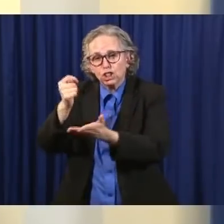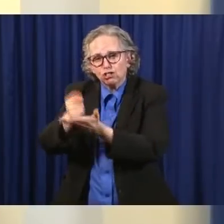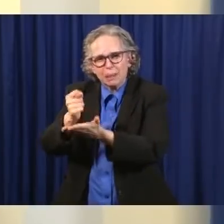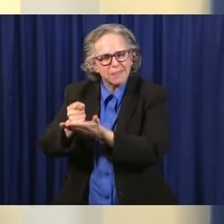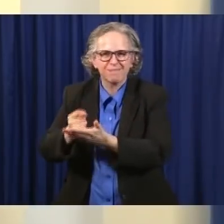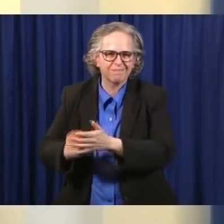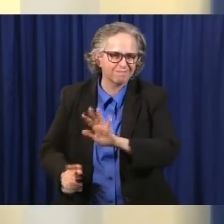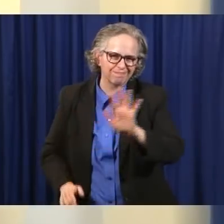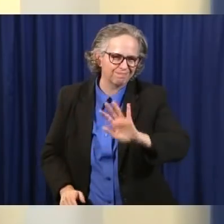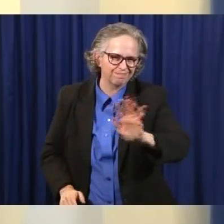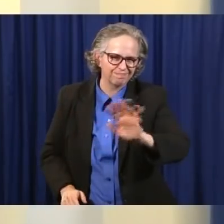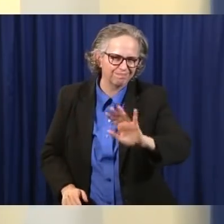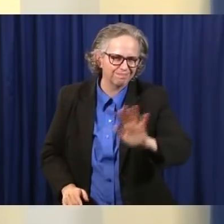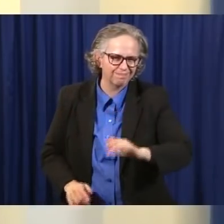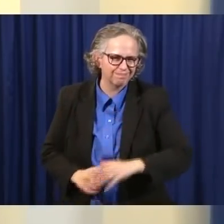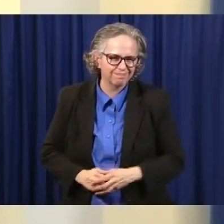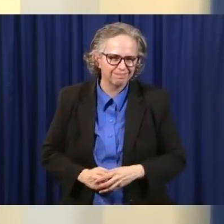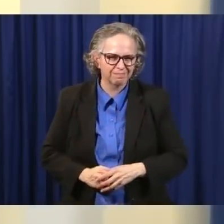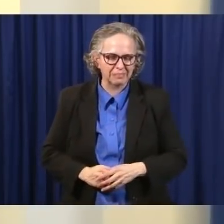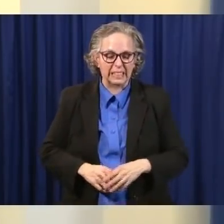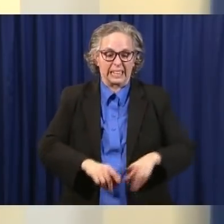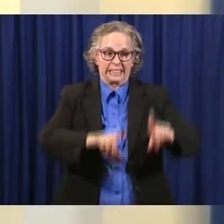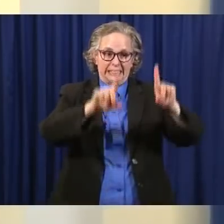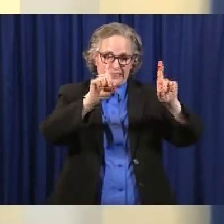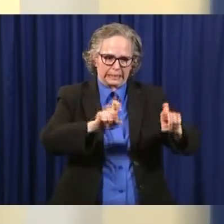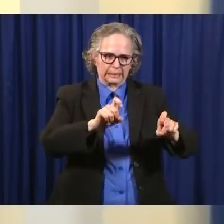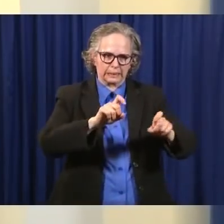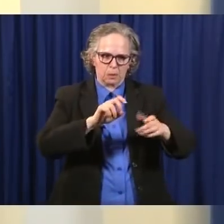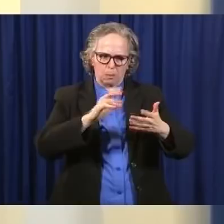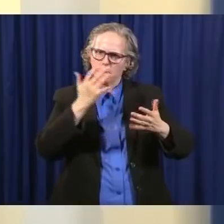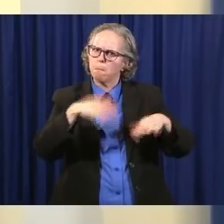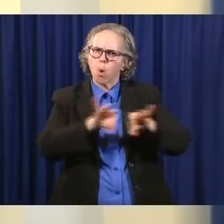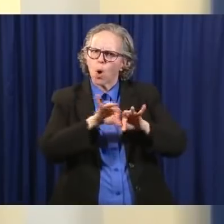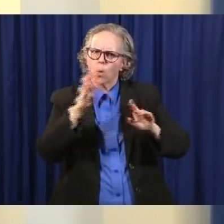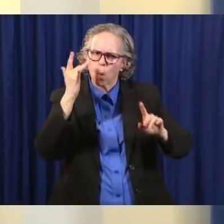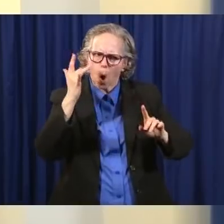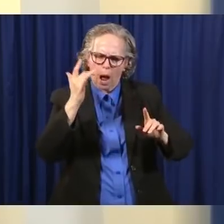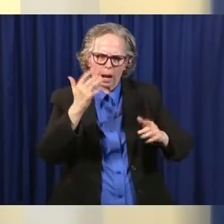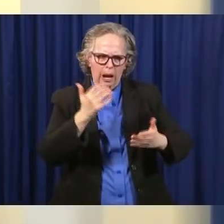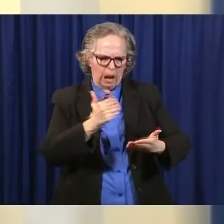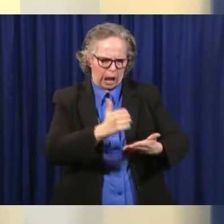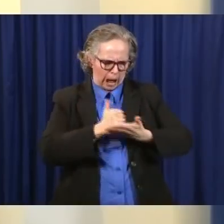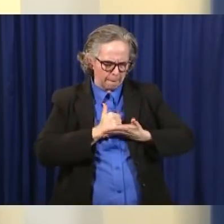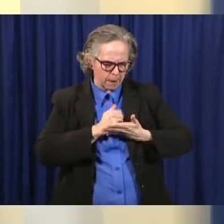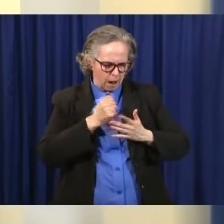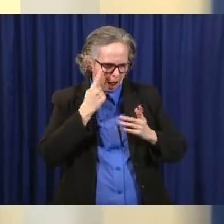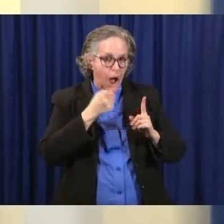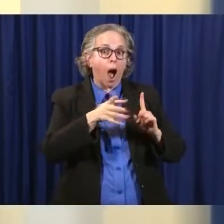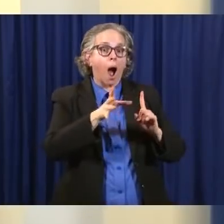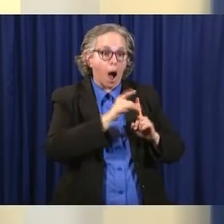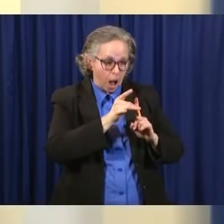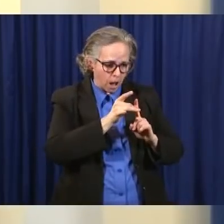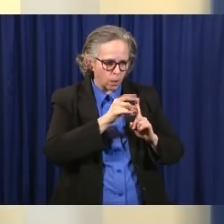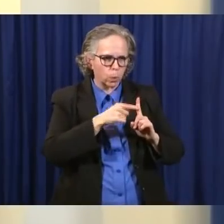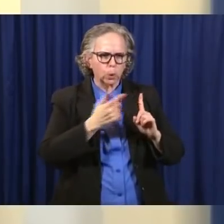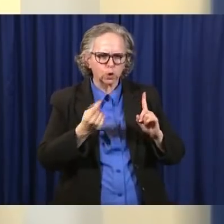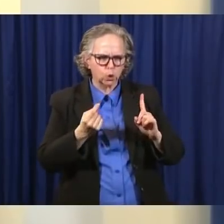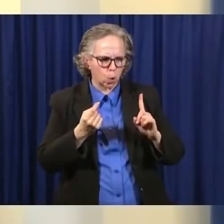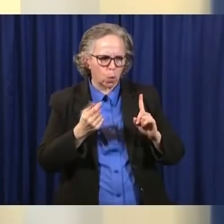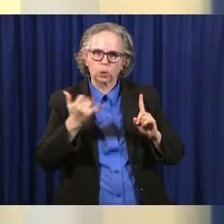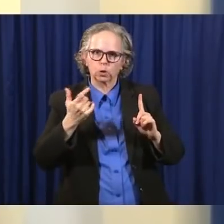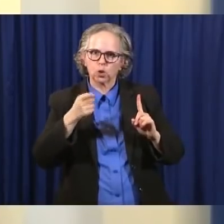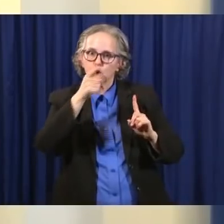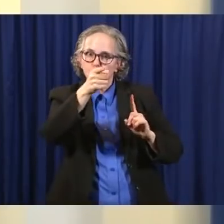important thing about testing is that when we find a case, it allows us to do that contact tracing,